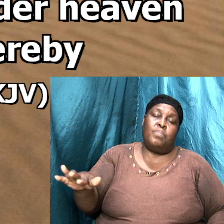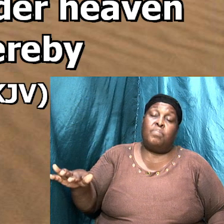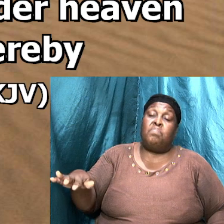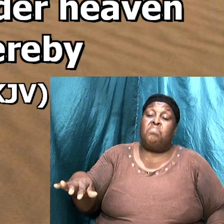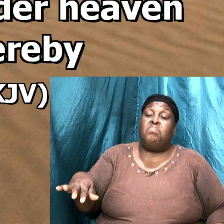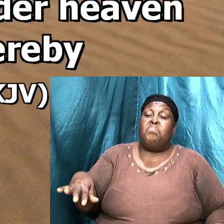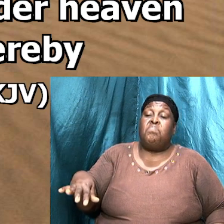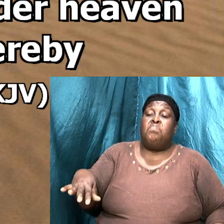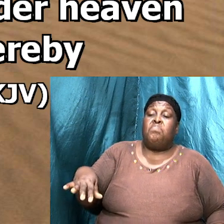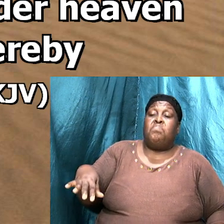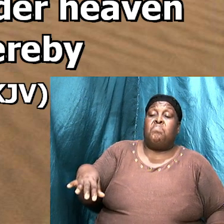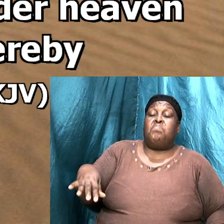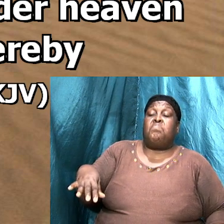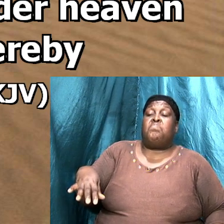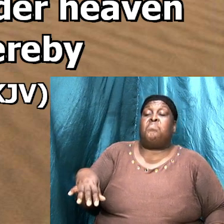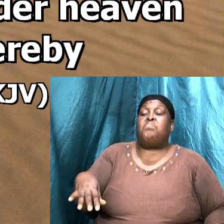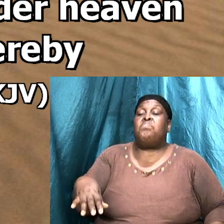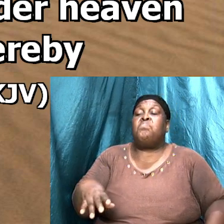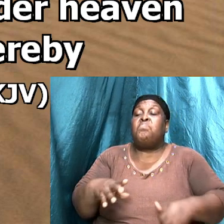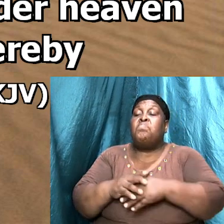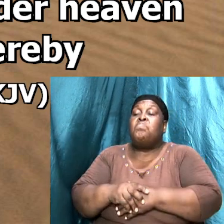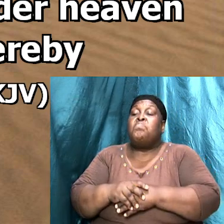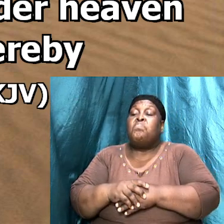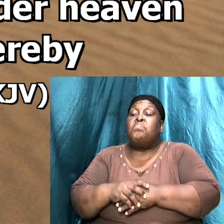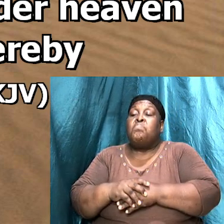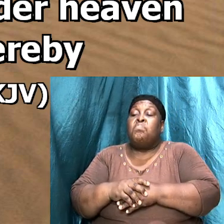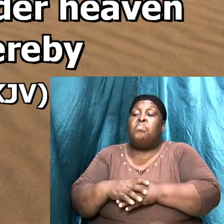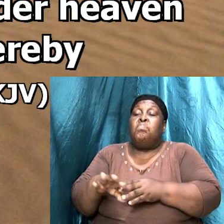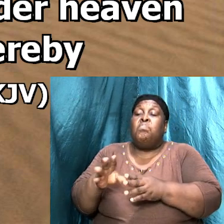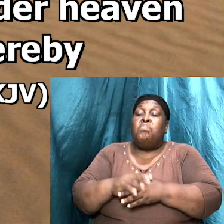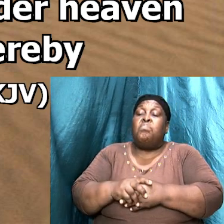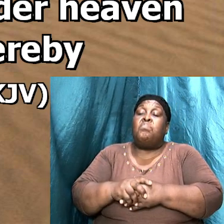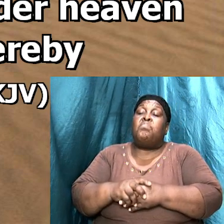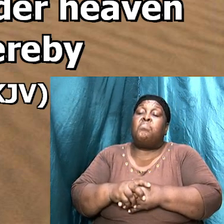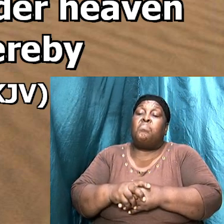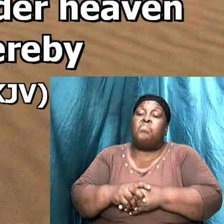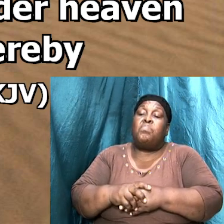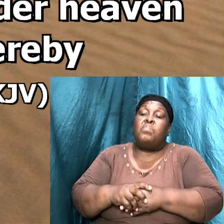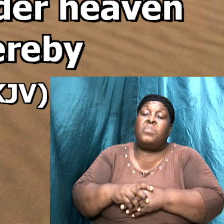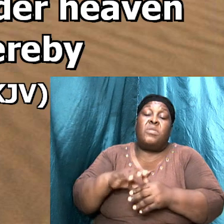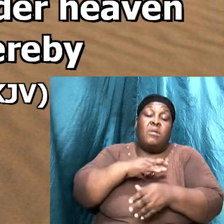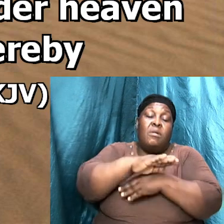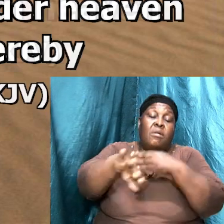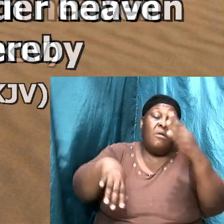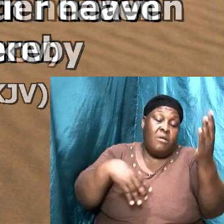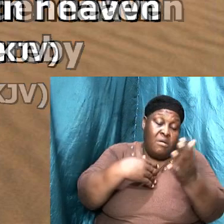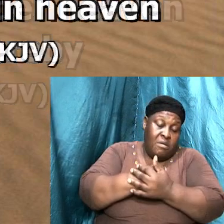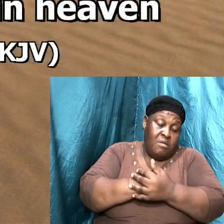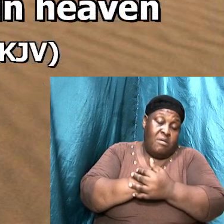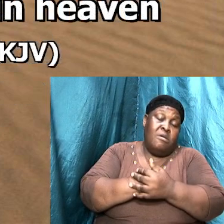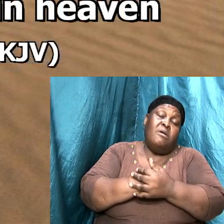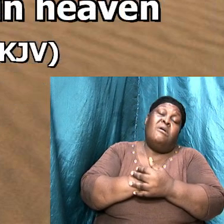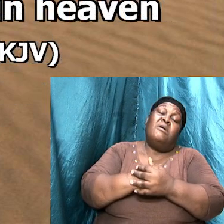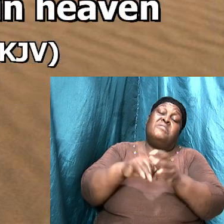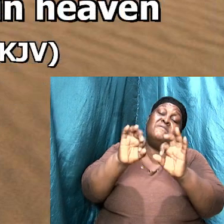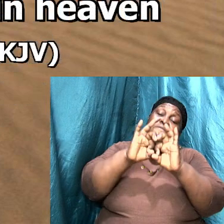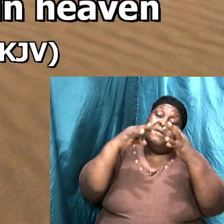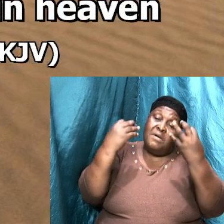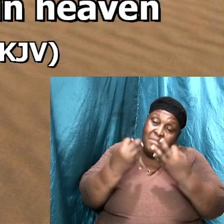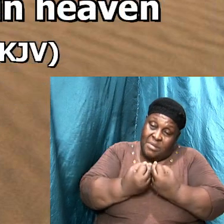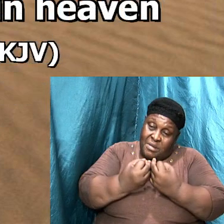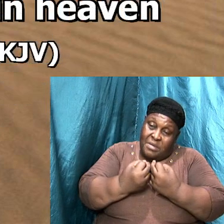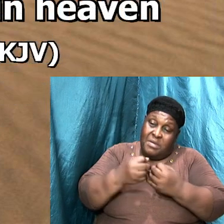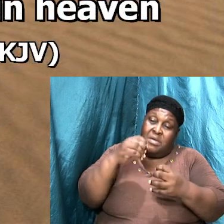says that G, the whole family in heaven and earth.